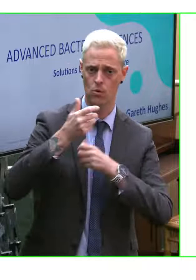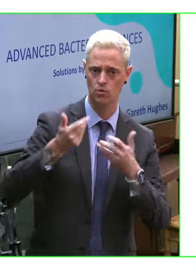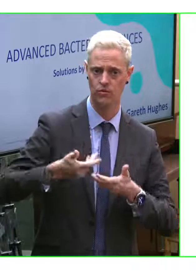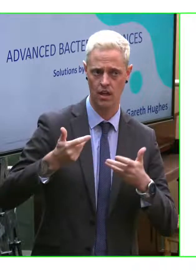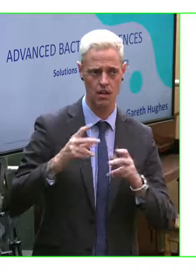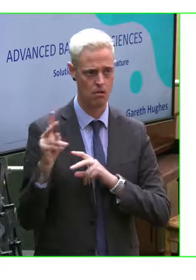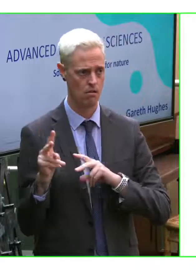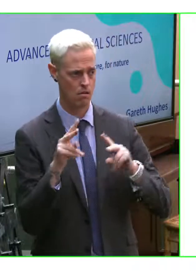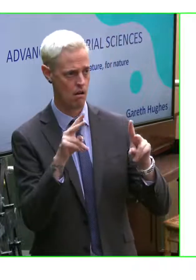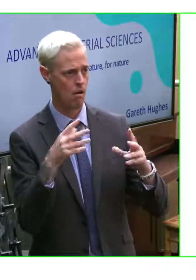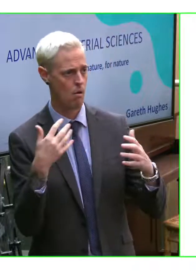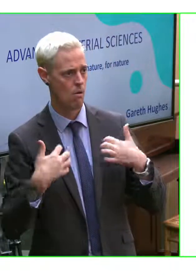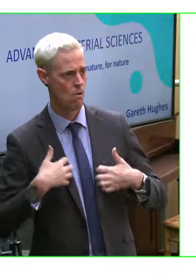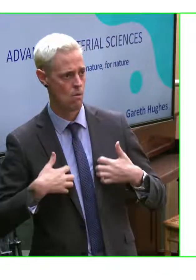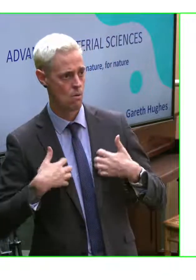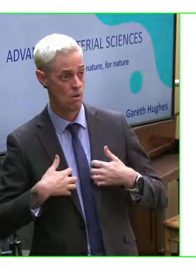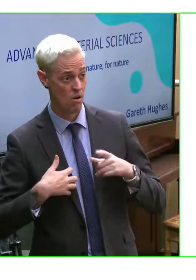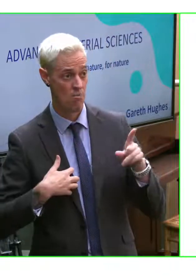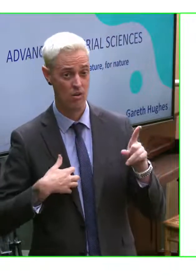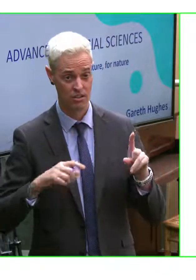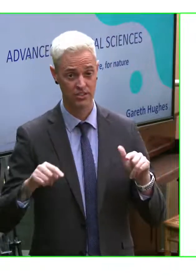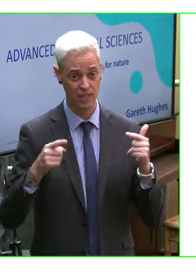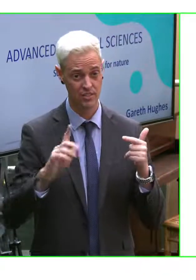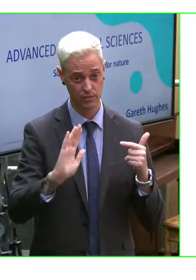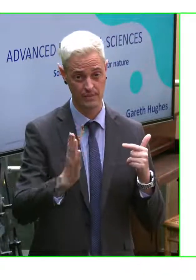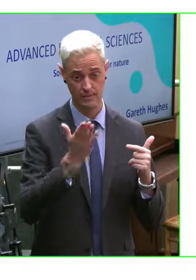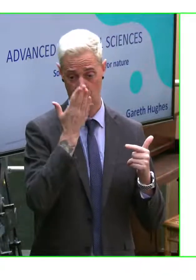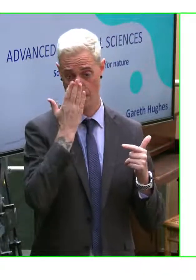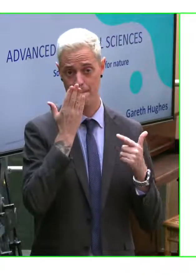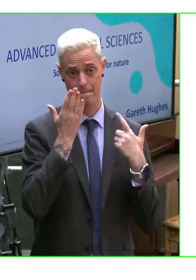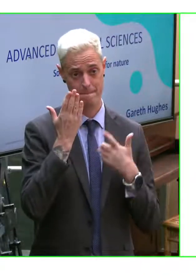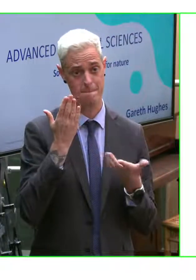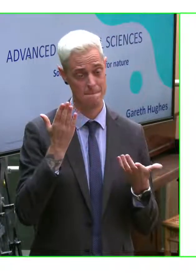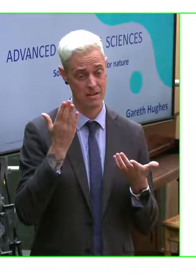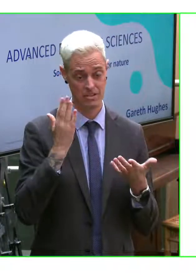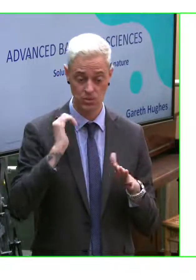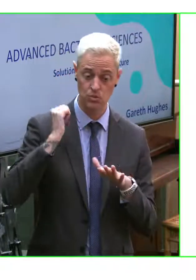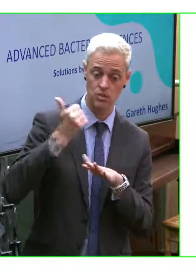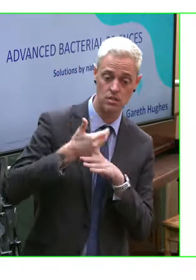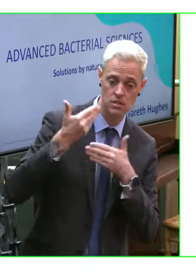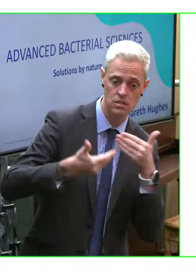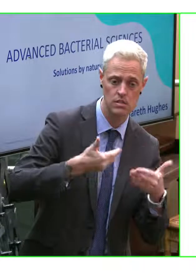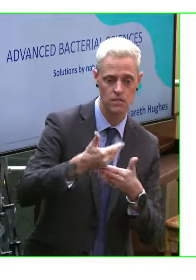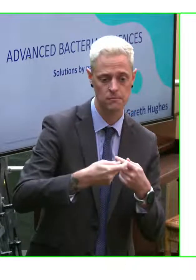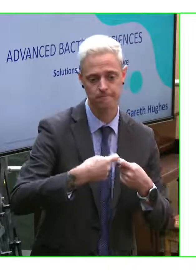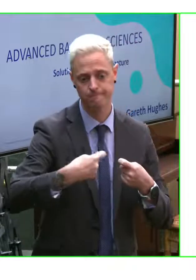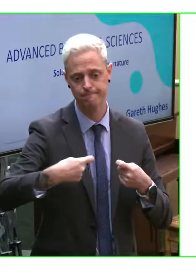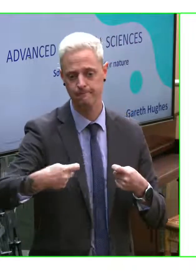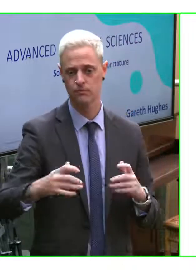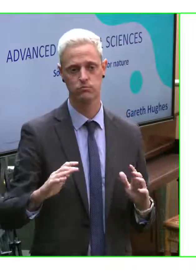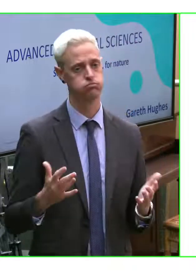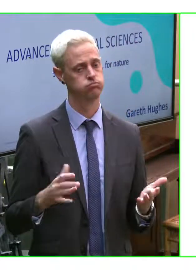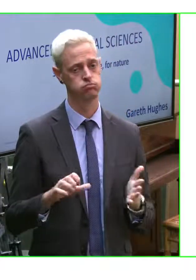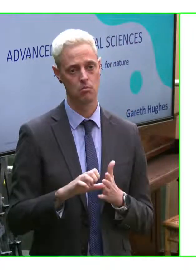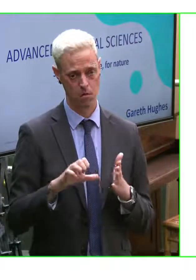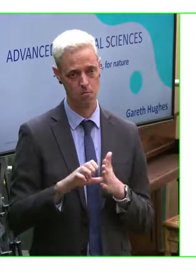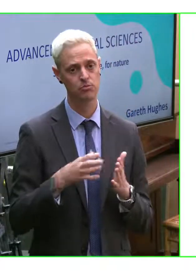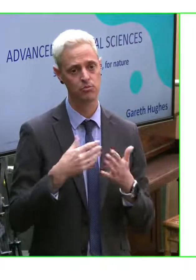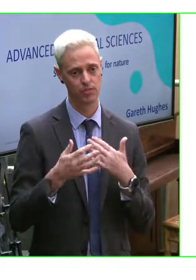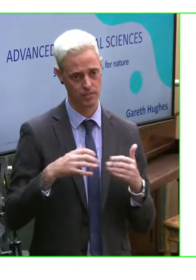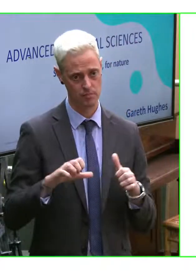big challenge is the time that things are going to take to get stuff done, and whether there is the political will to solve